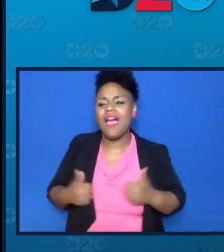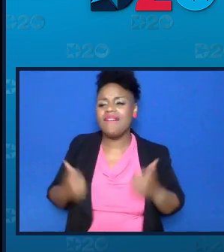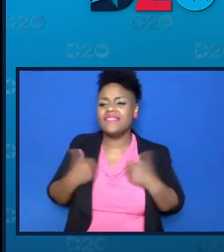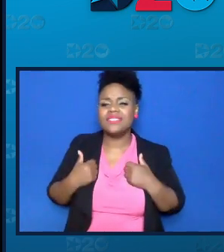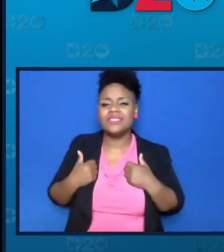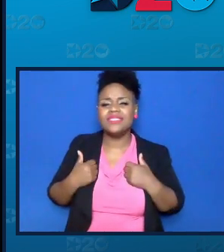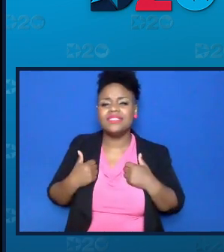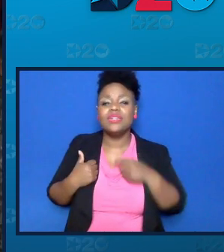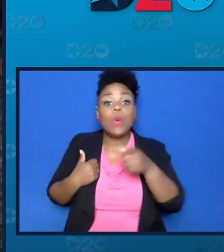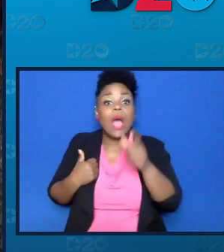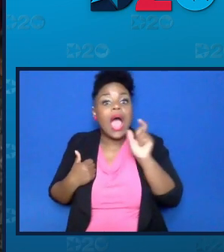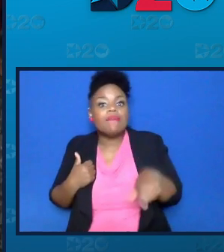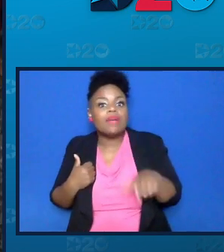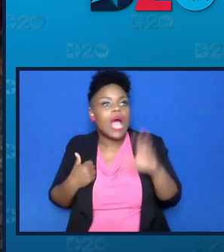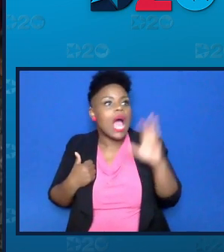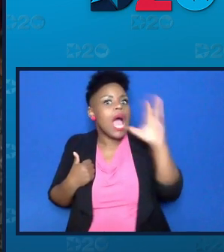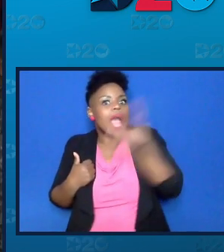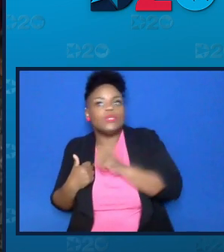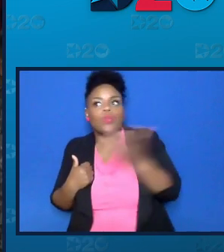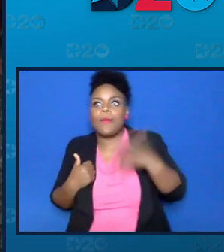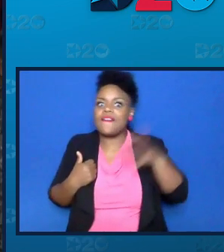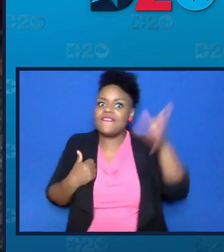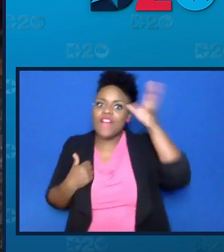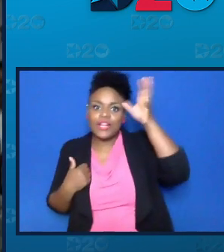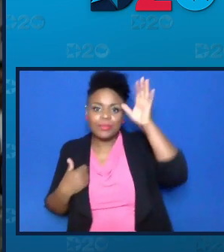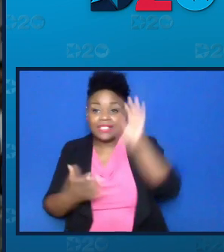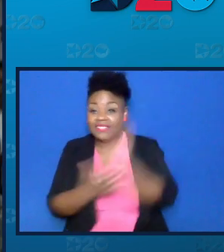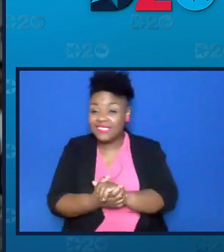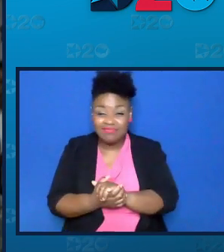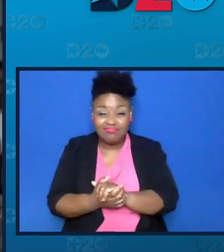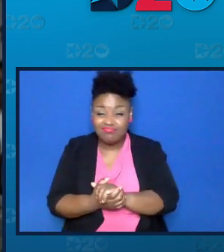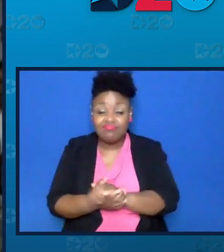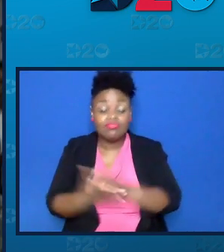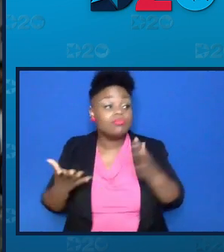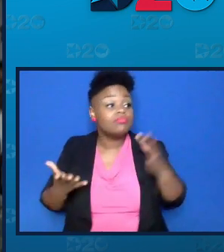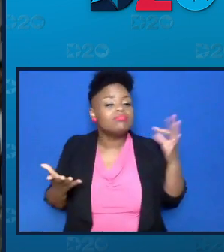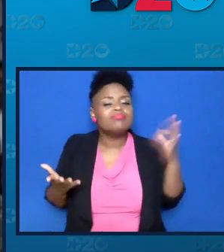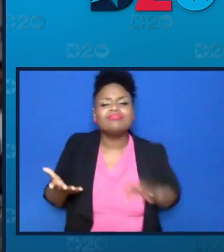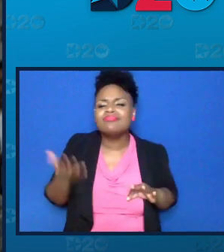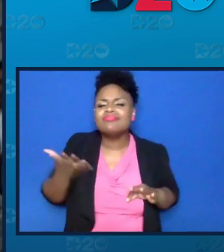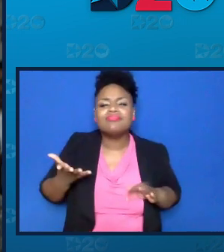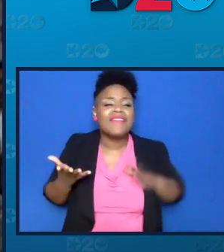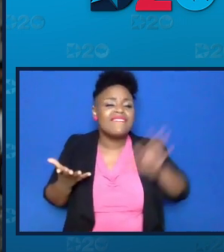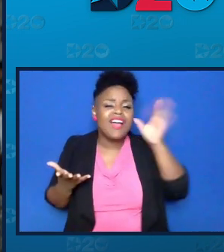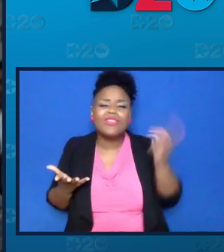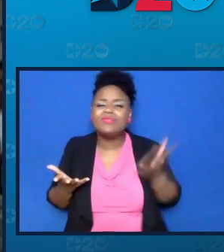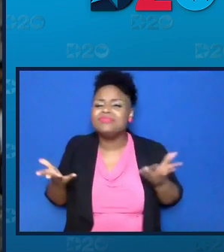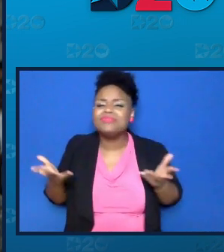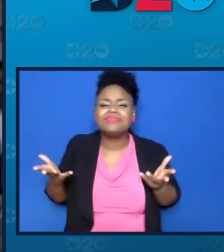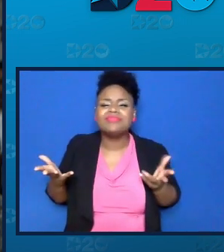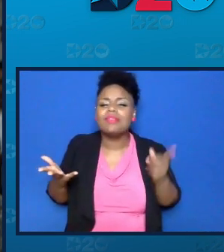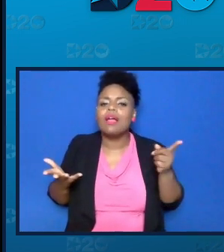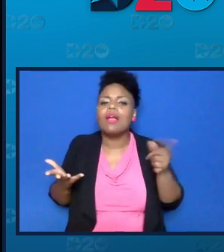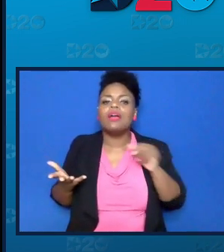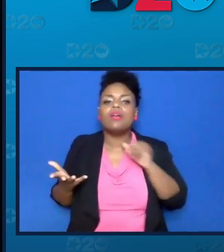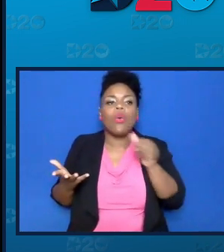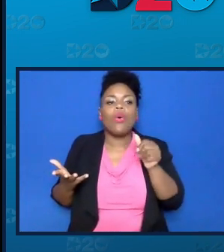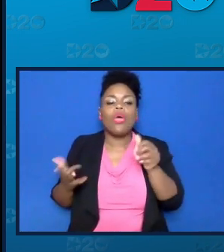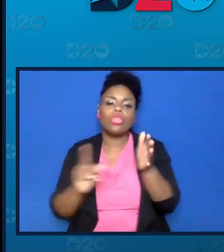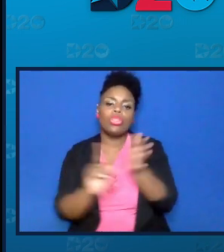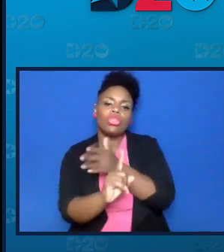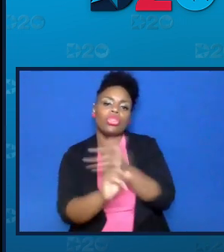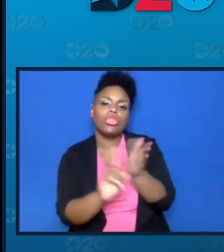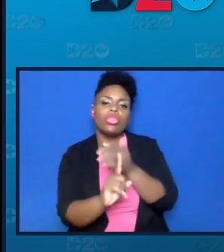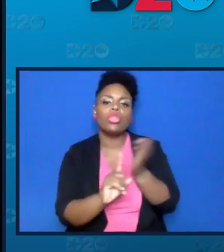dad believes. A great benefit of being my father is that he doesn't have to contort himself into different people at different times. Bo was